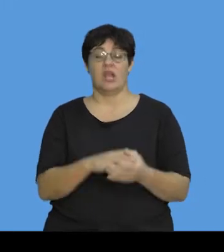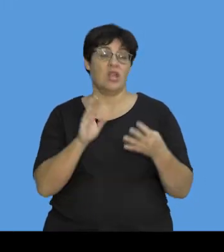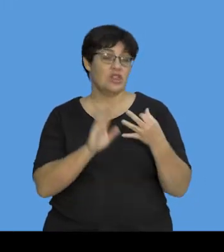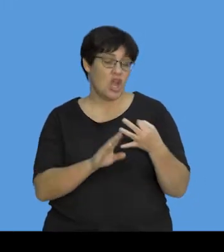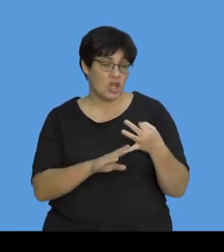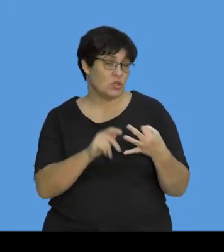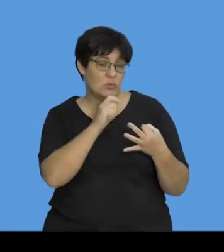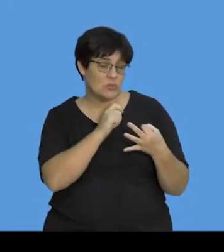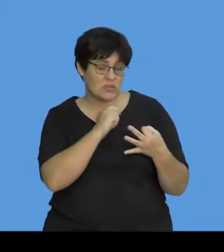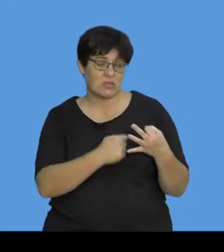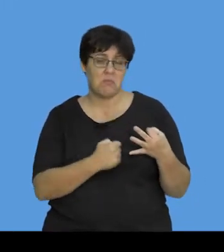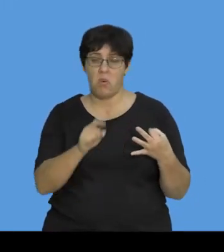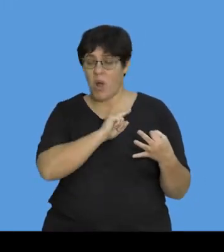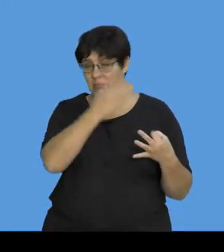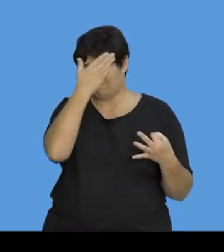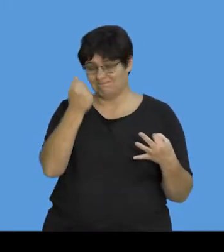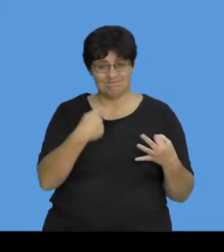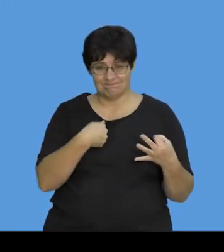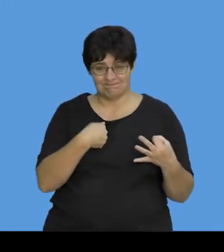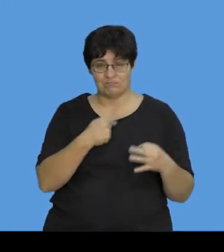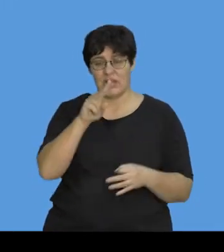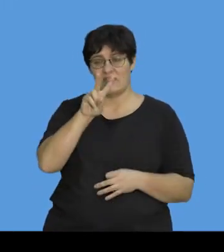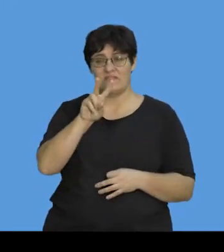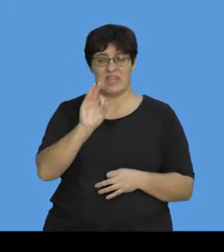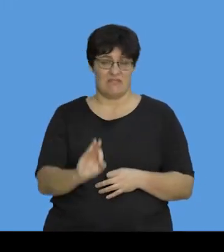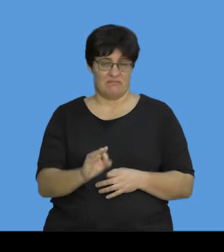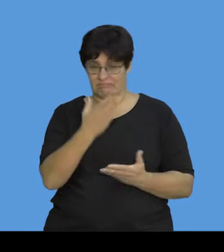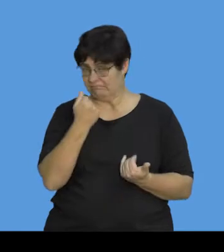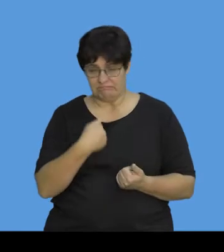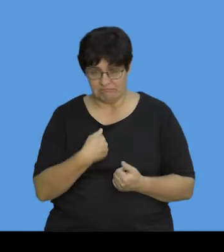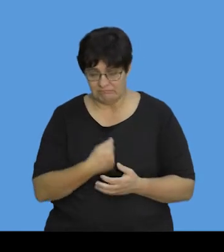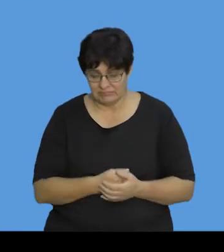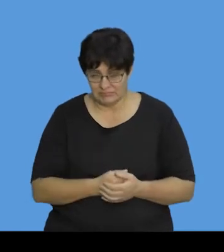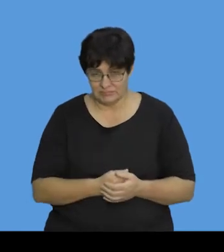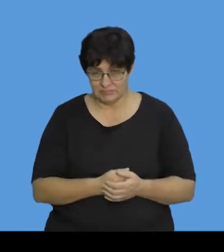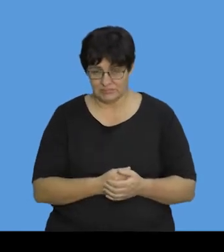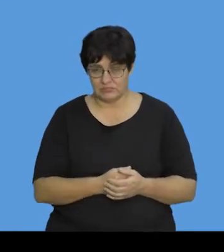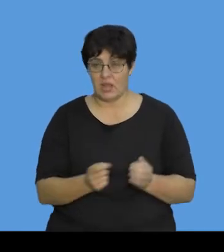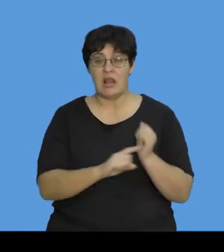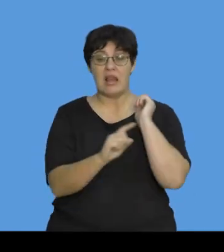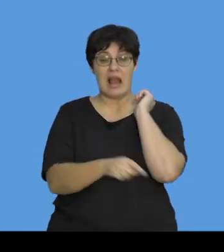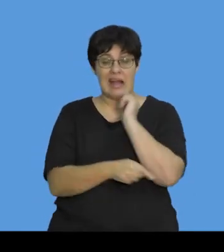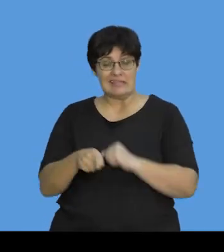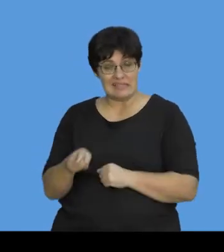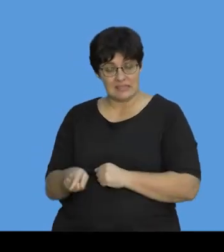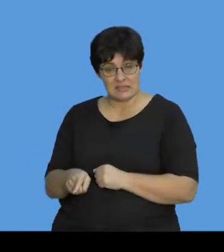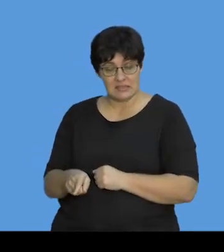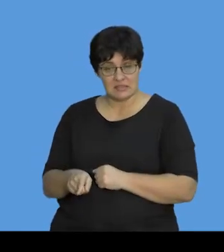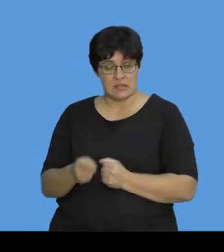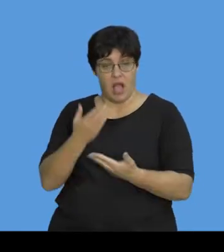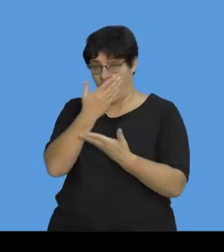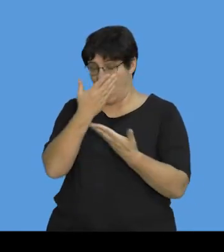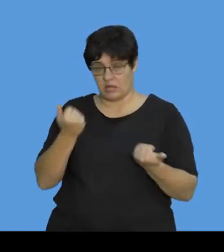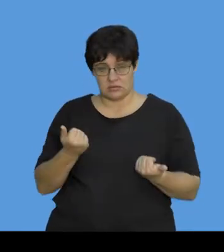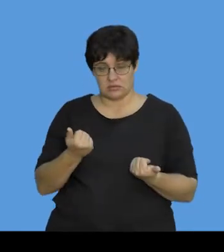when I don't know VF, final velocity. And I use the last one when I don't